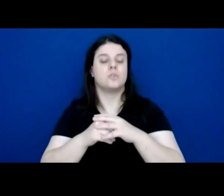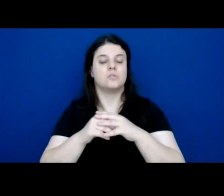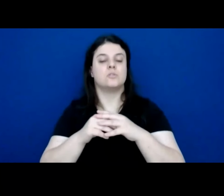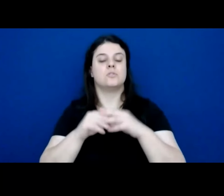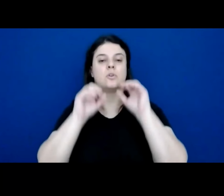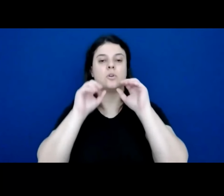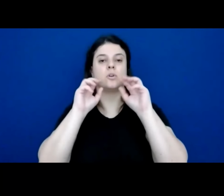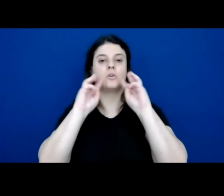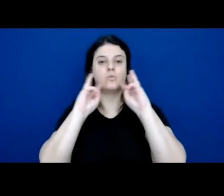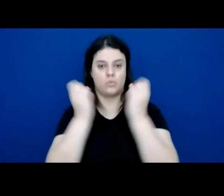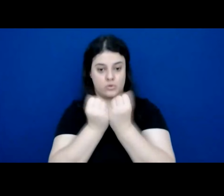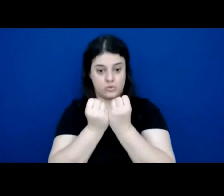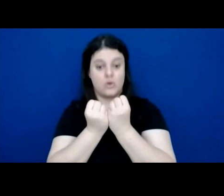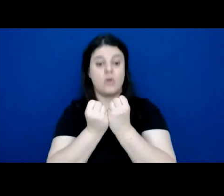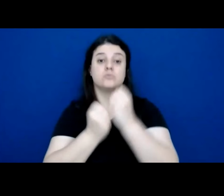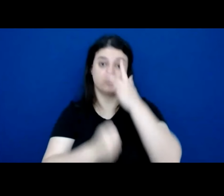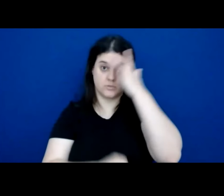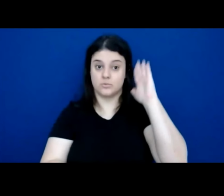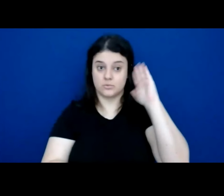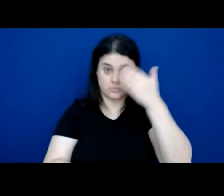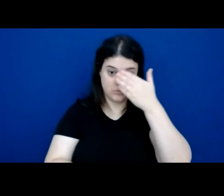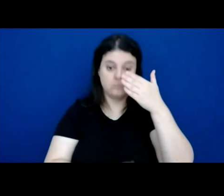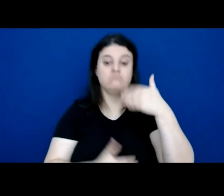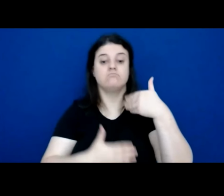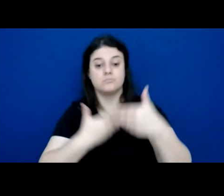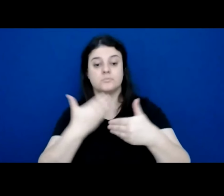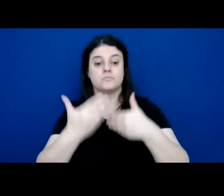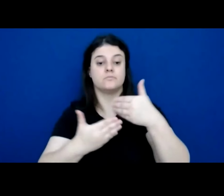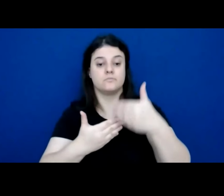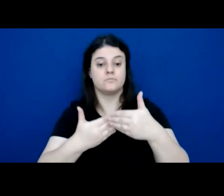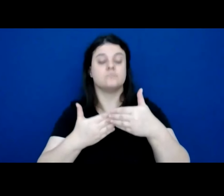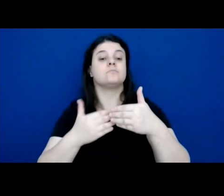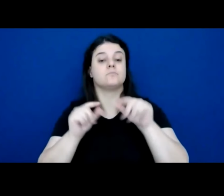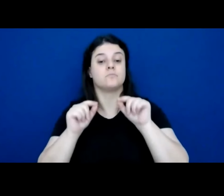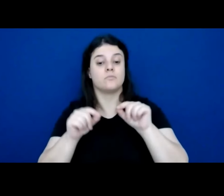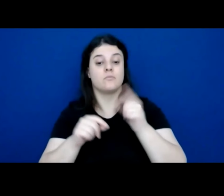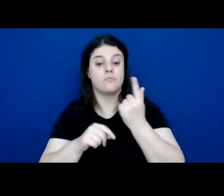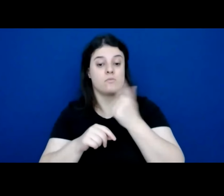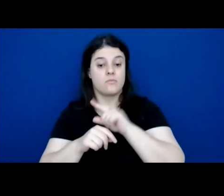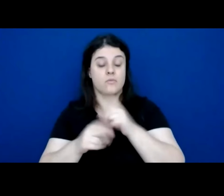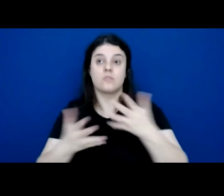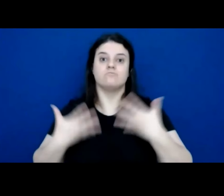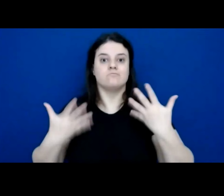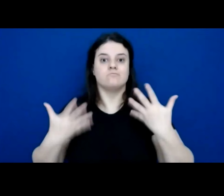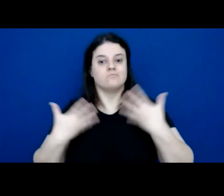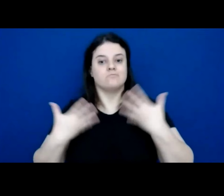deafblind people and other deafblind people, and everybody was quite enthusiastic about PT. They liked